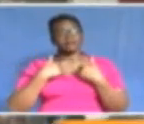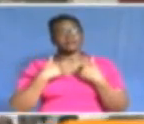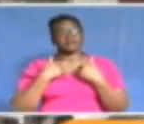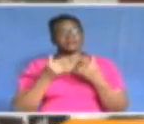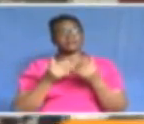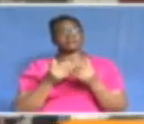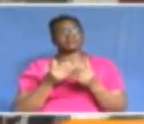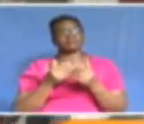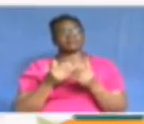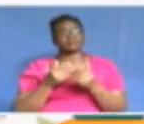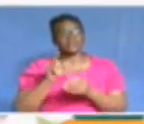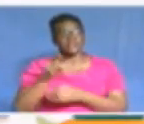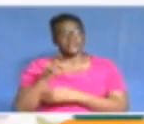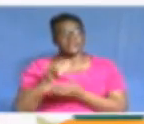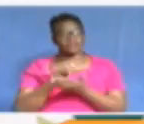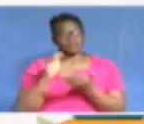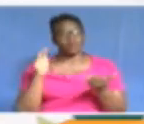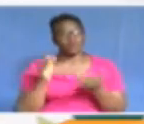demand.